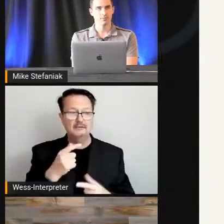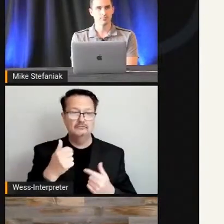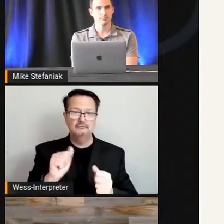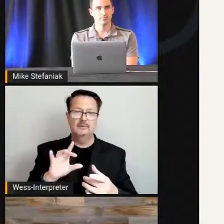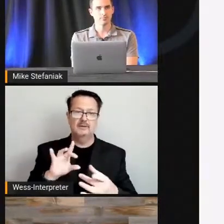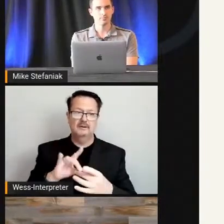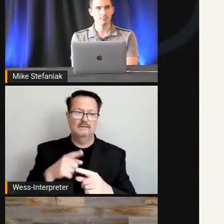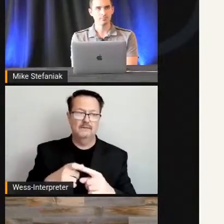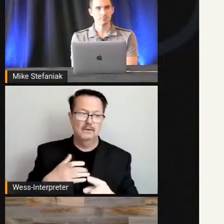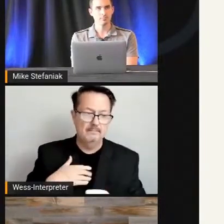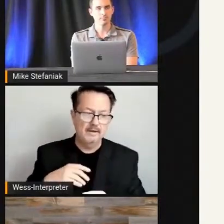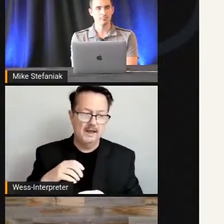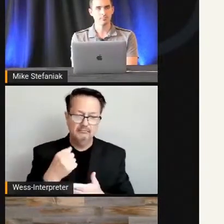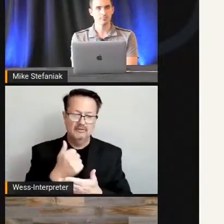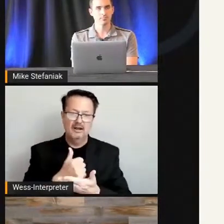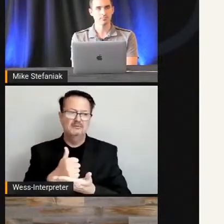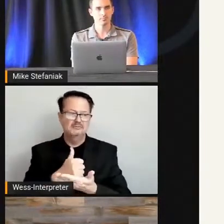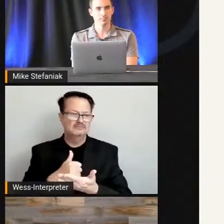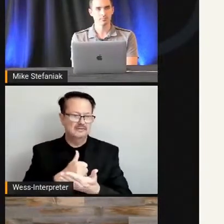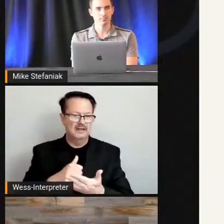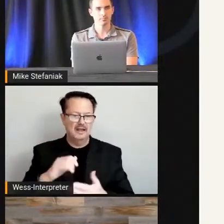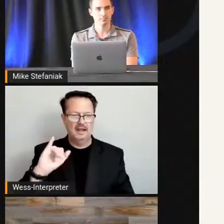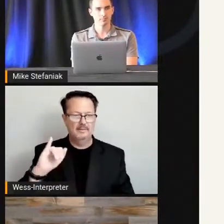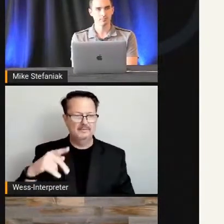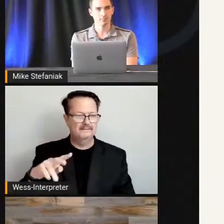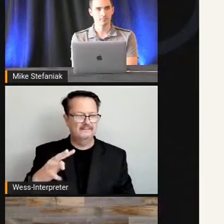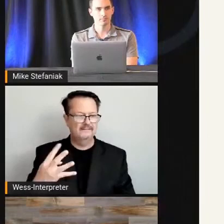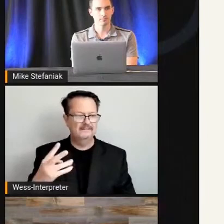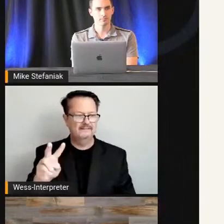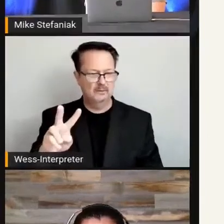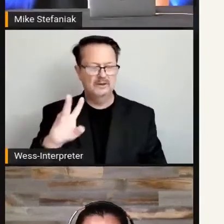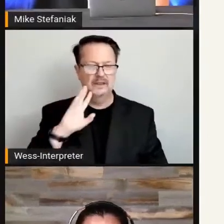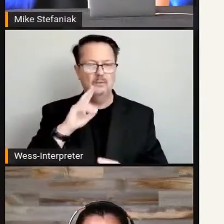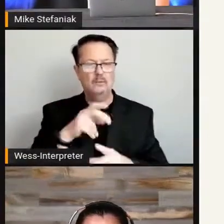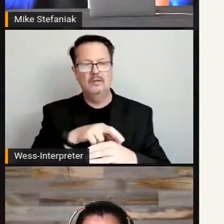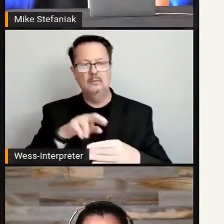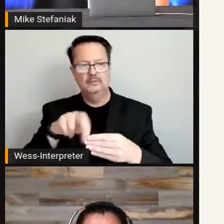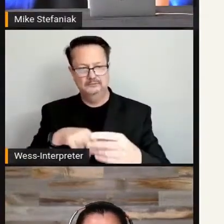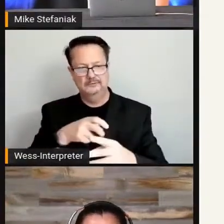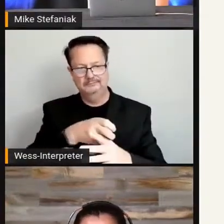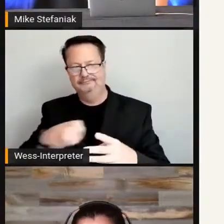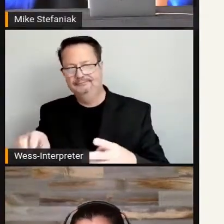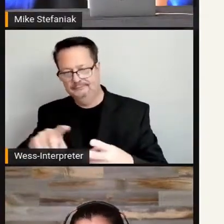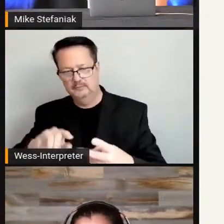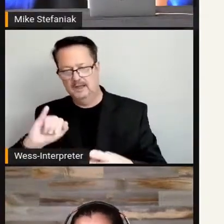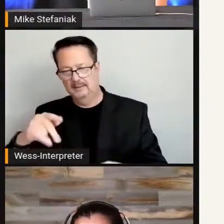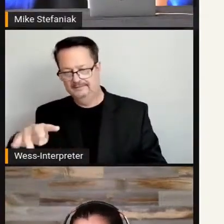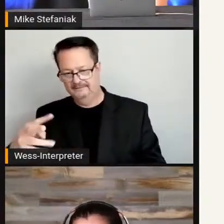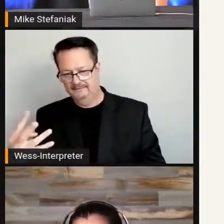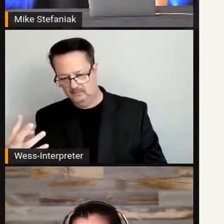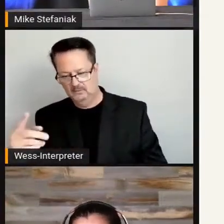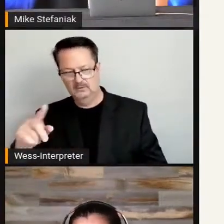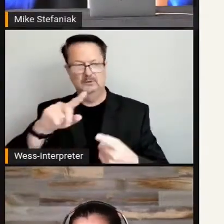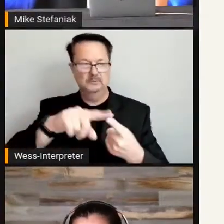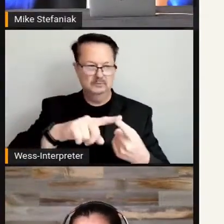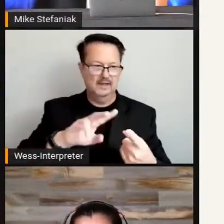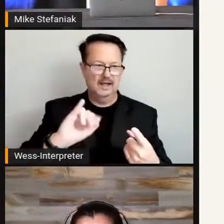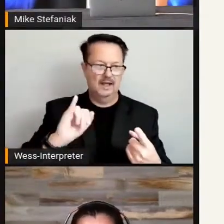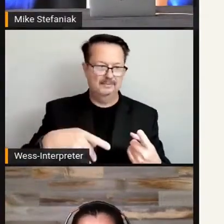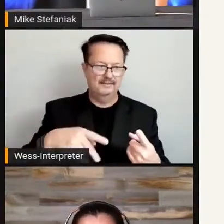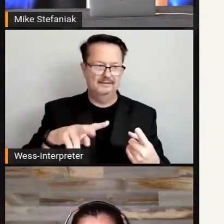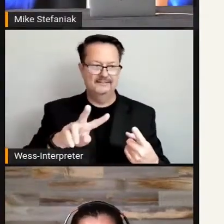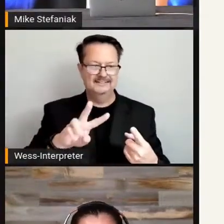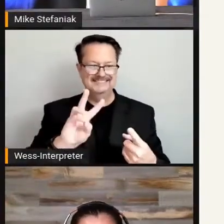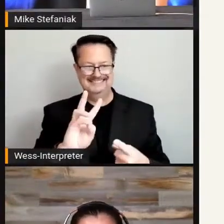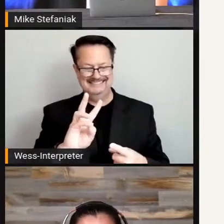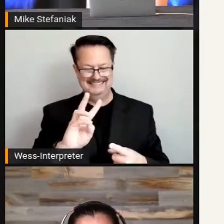is an IPv4, so it just resolves to NLB IPv4 endpoint to the IPv6 targets pod in